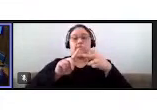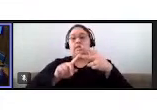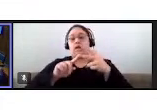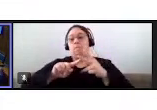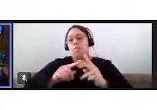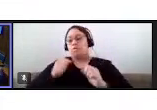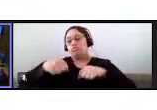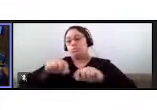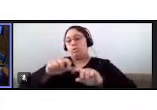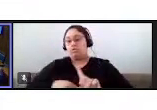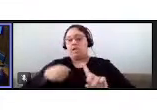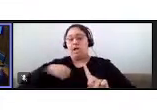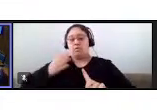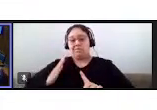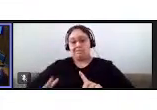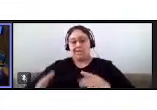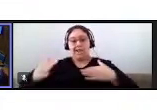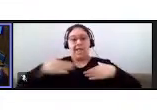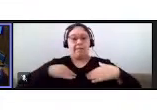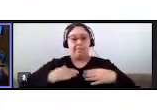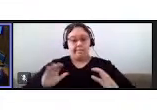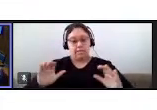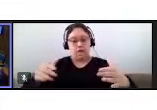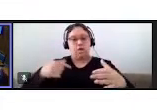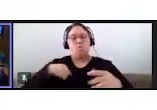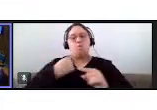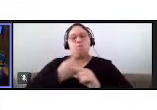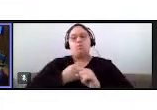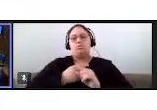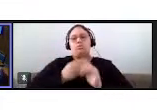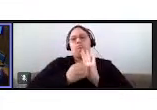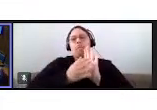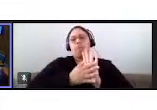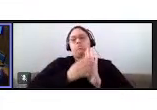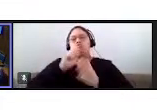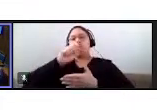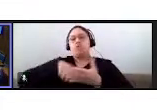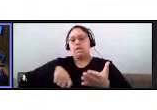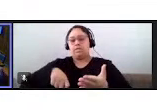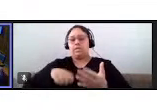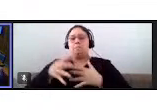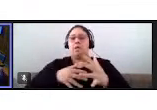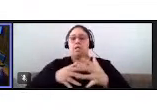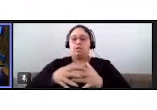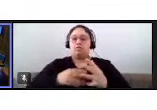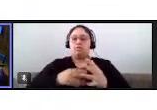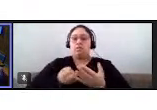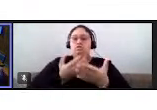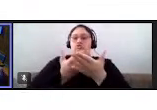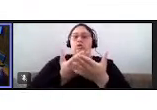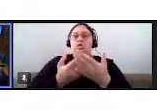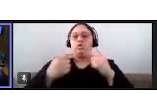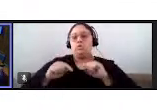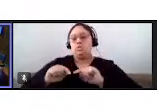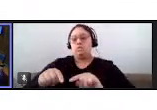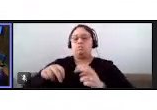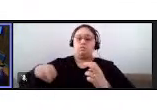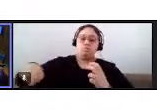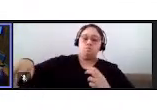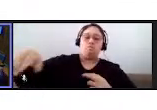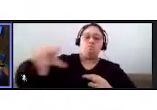from outside the administration, we will also record in writing the matters that were raised during the